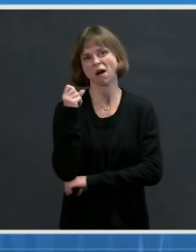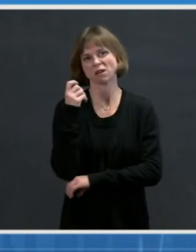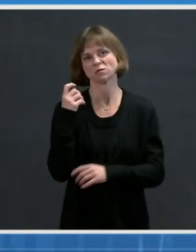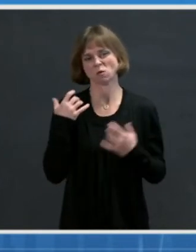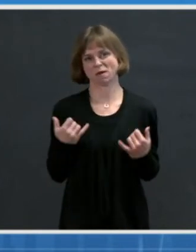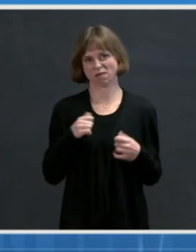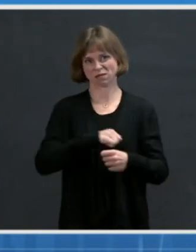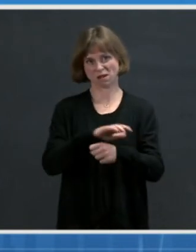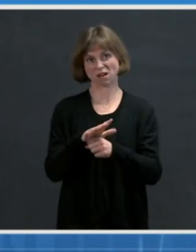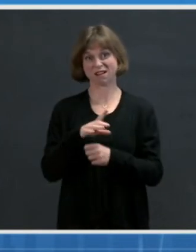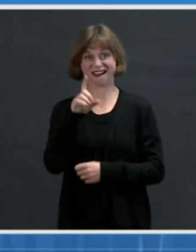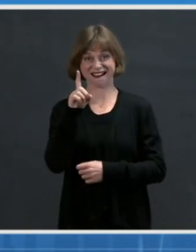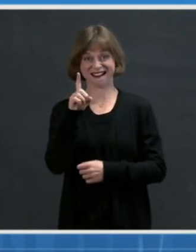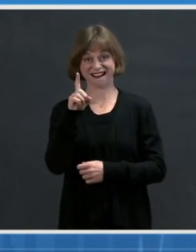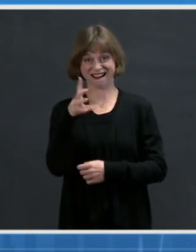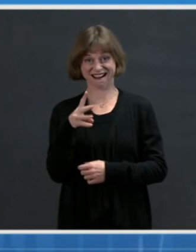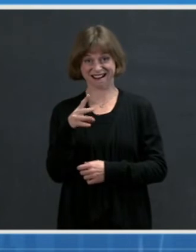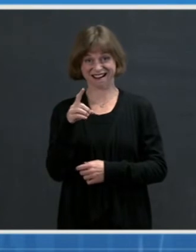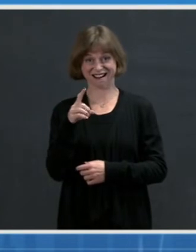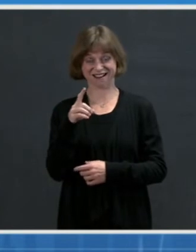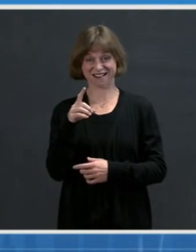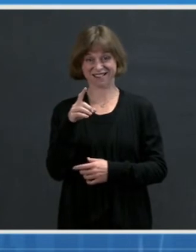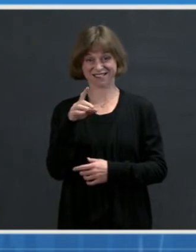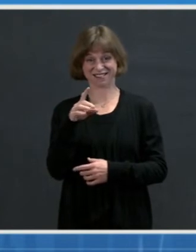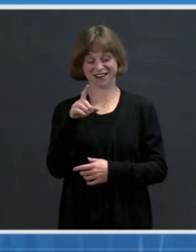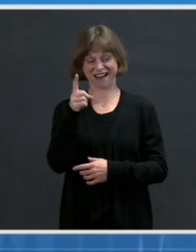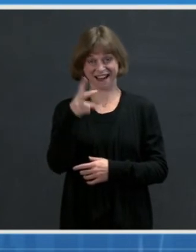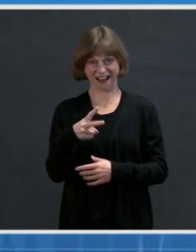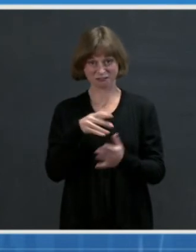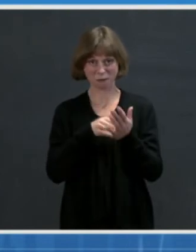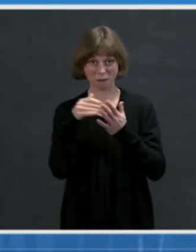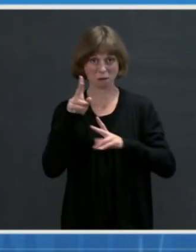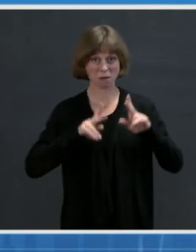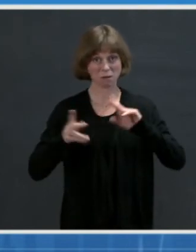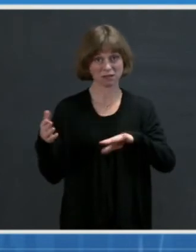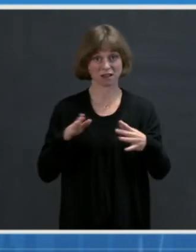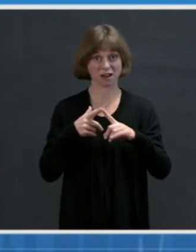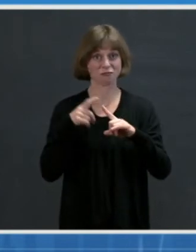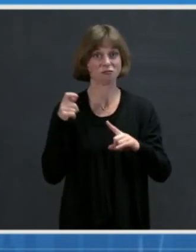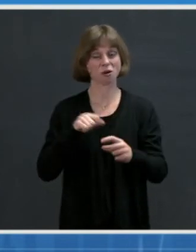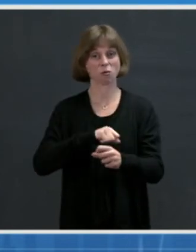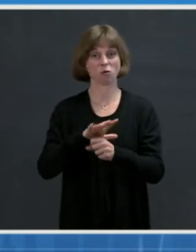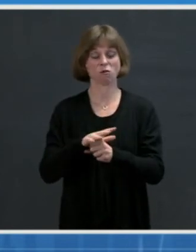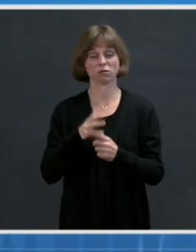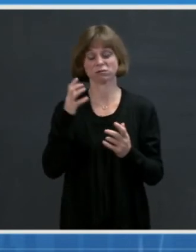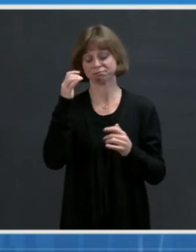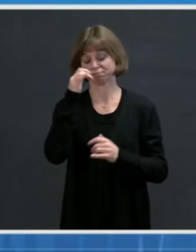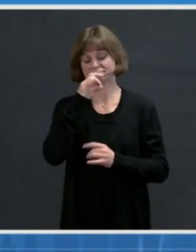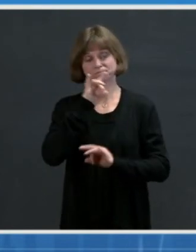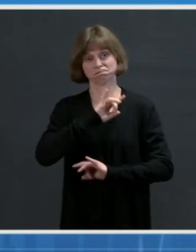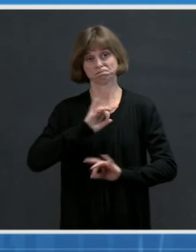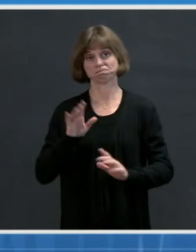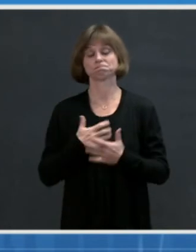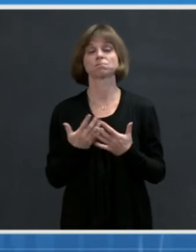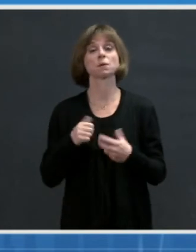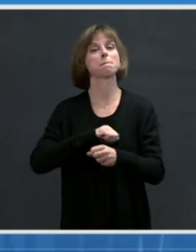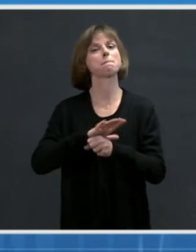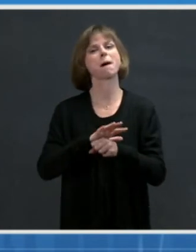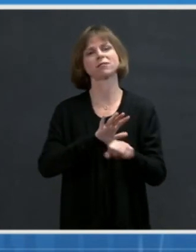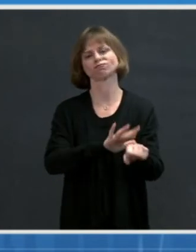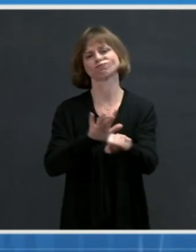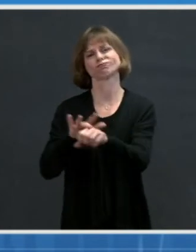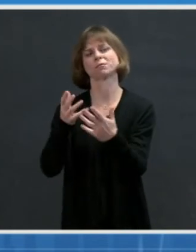500,000 people dead from COVID-19. This pandemic has touched each of us. So many have